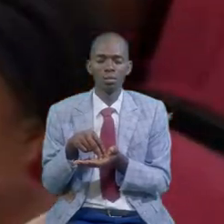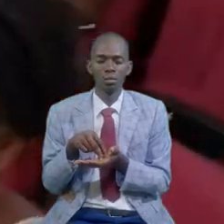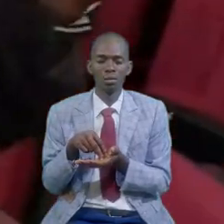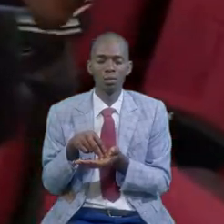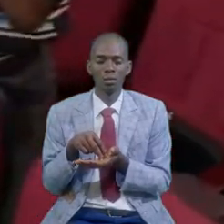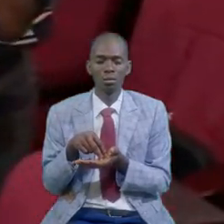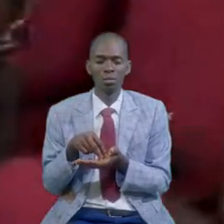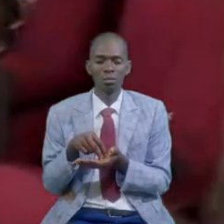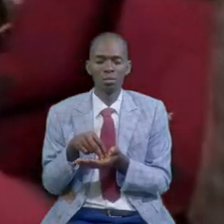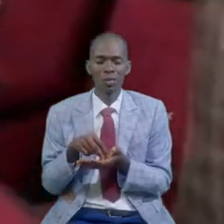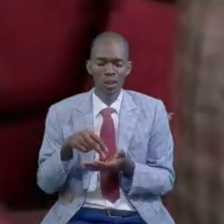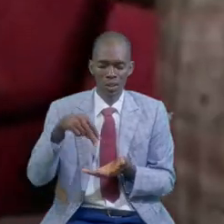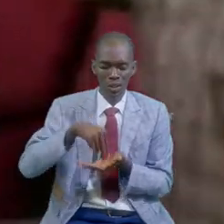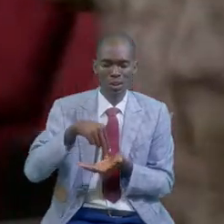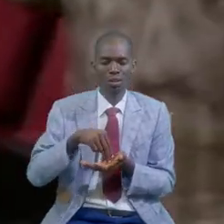Get up.